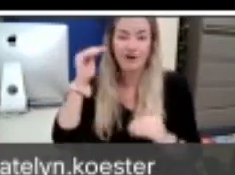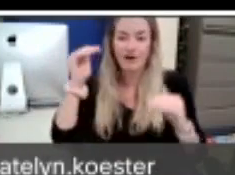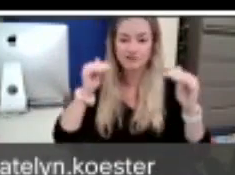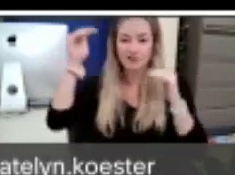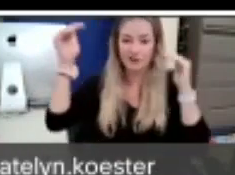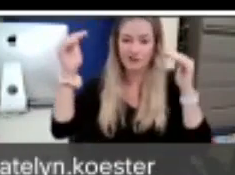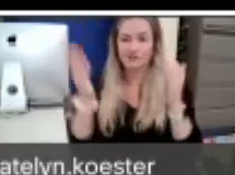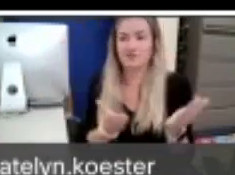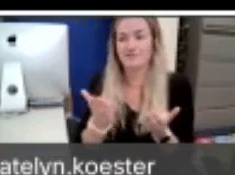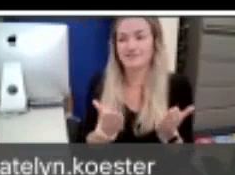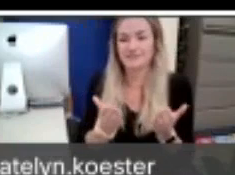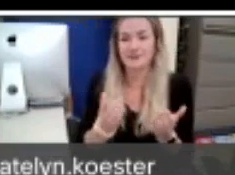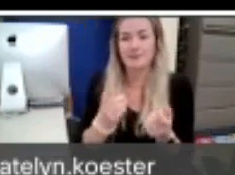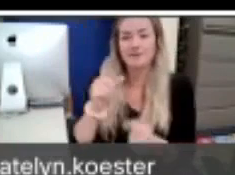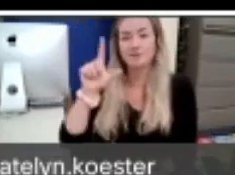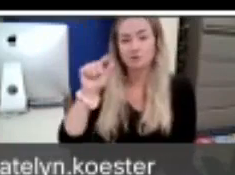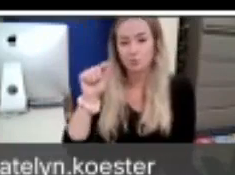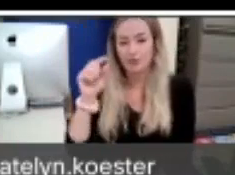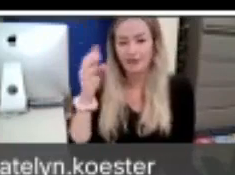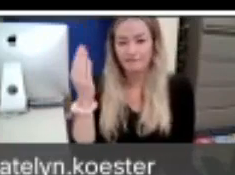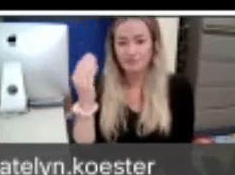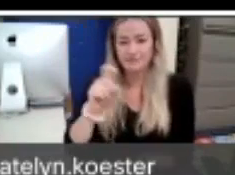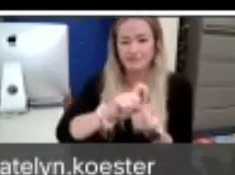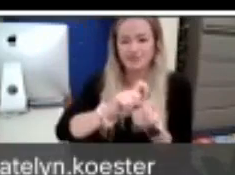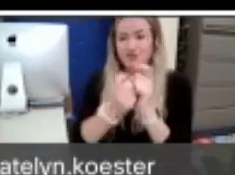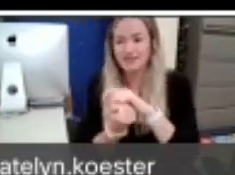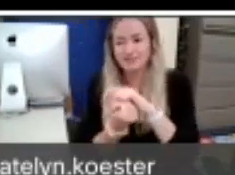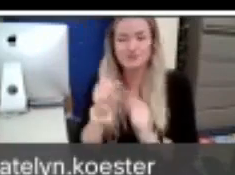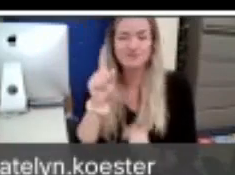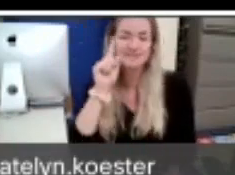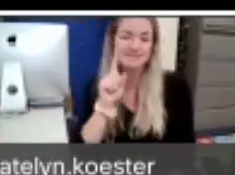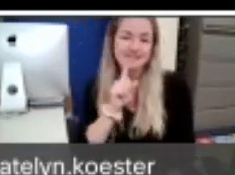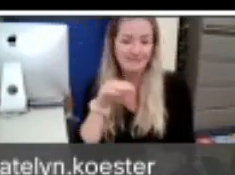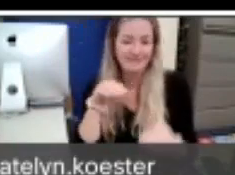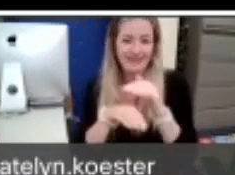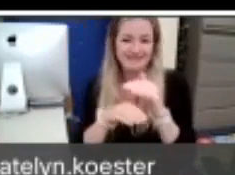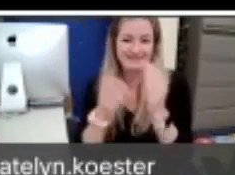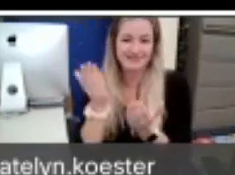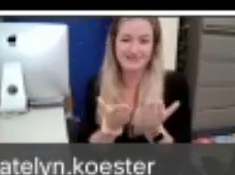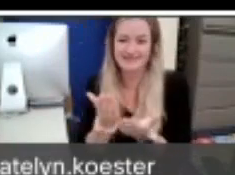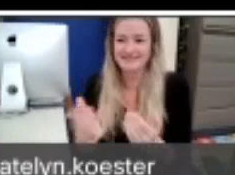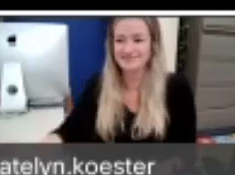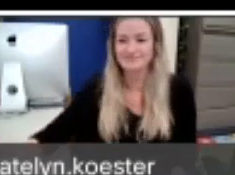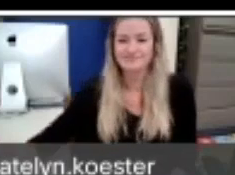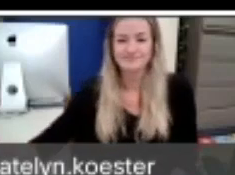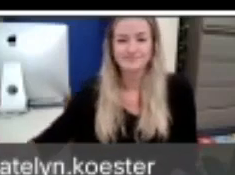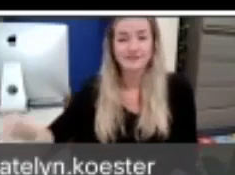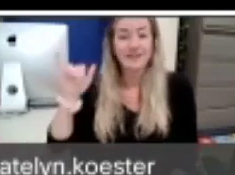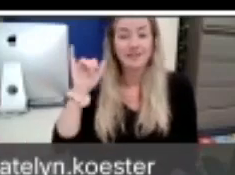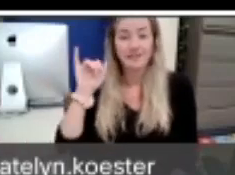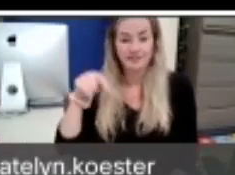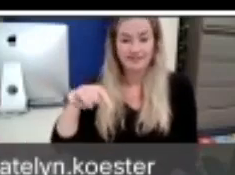1983. It was first called Deaf Adult Services. And then in 2014, it was changed to Deaf